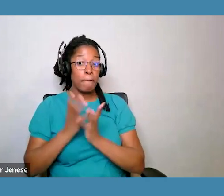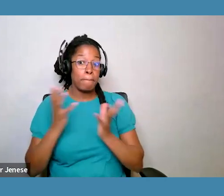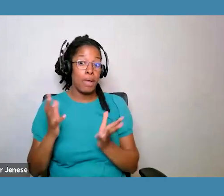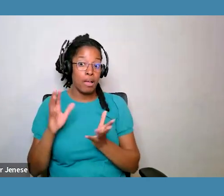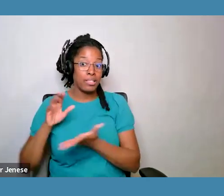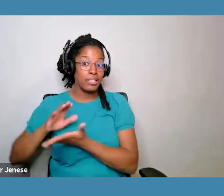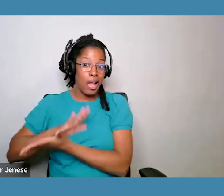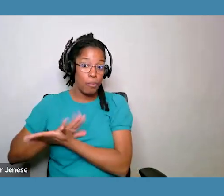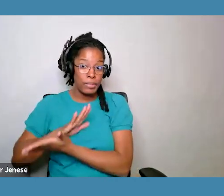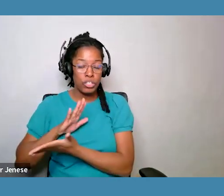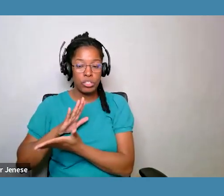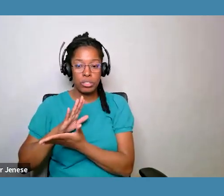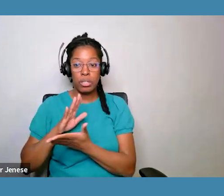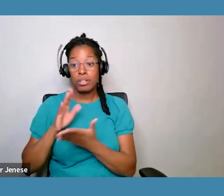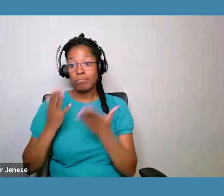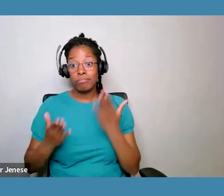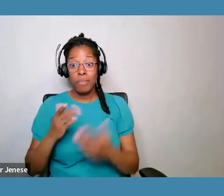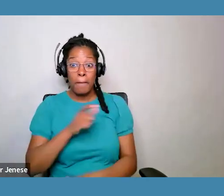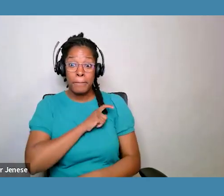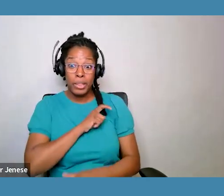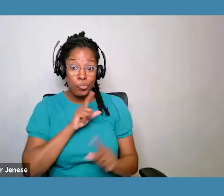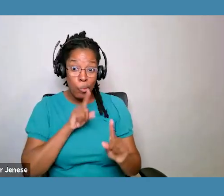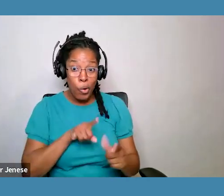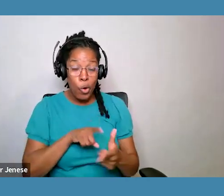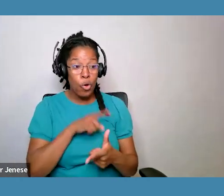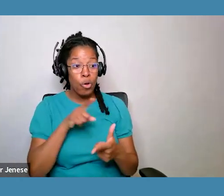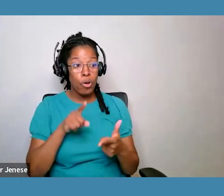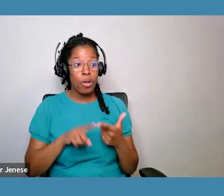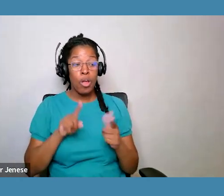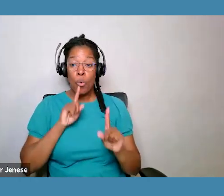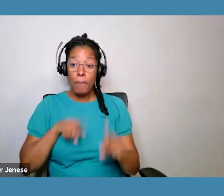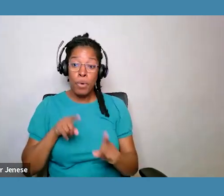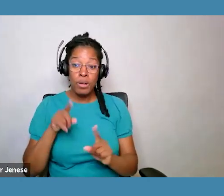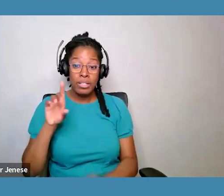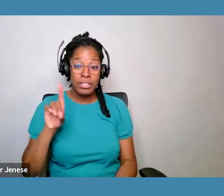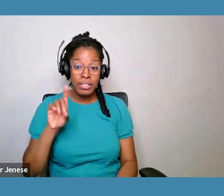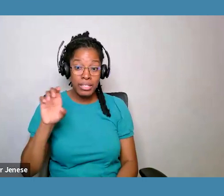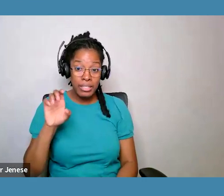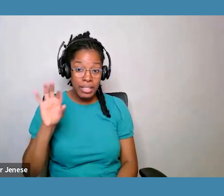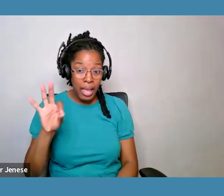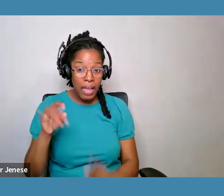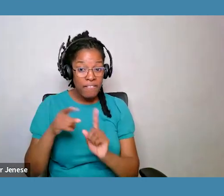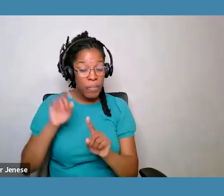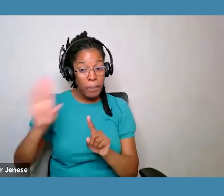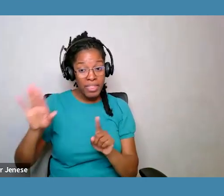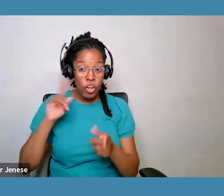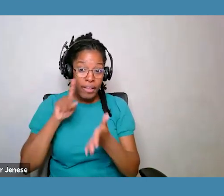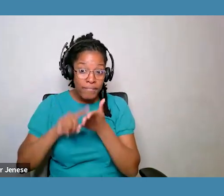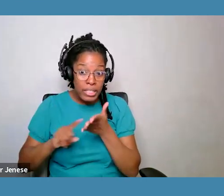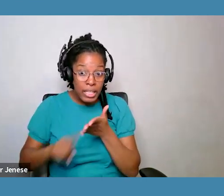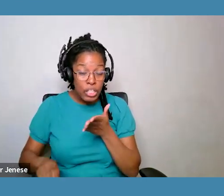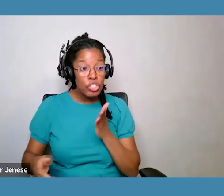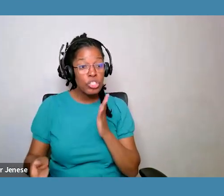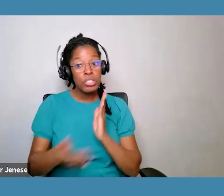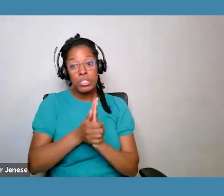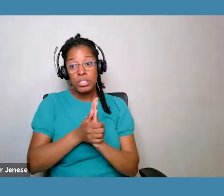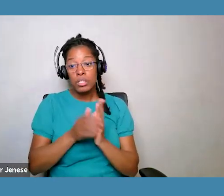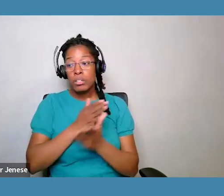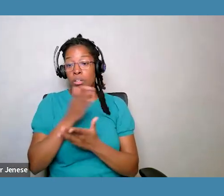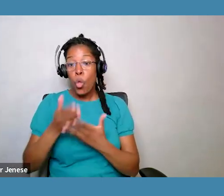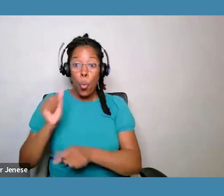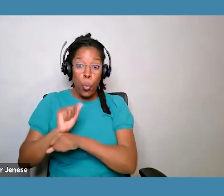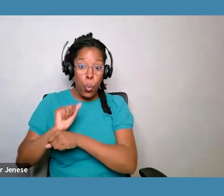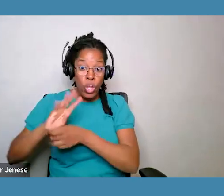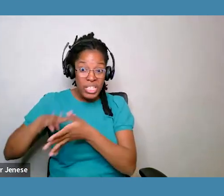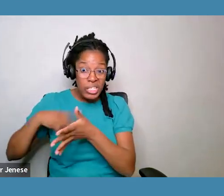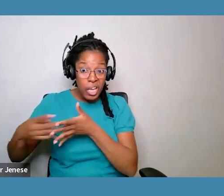as you can, whether that's police reports from DCF, from their investigations. It might be work schedules